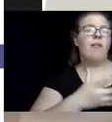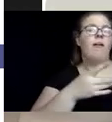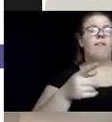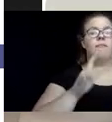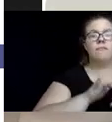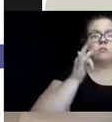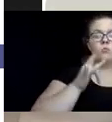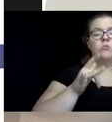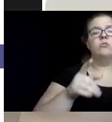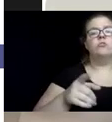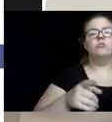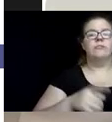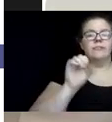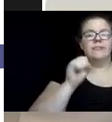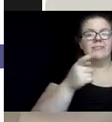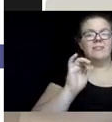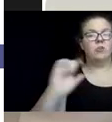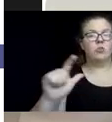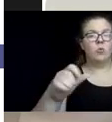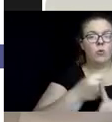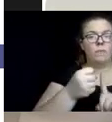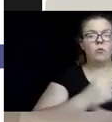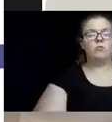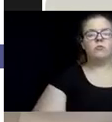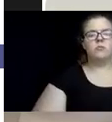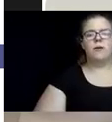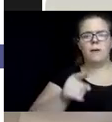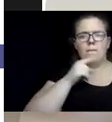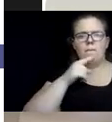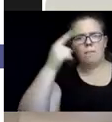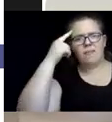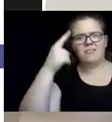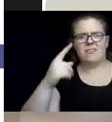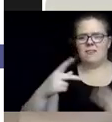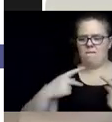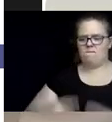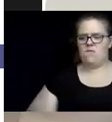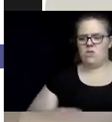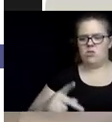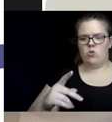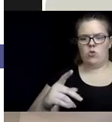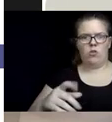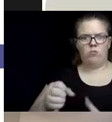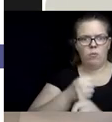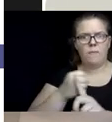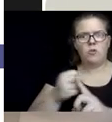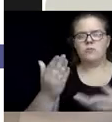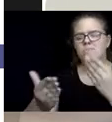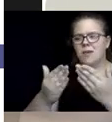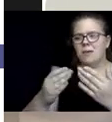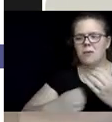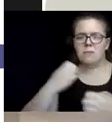the public, they usually think of physical abuse, they might think of emotional, and infrequently